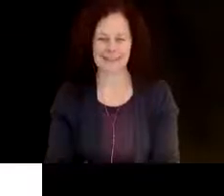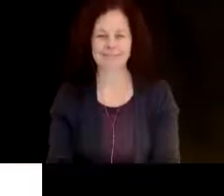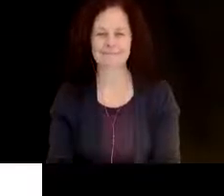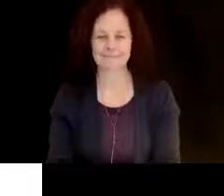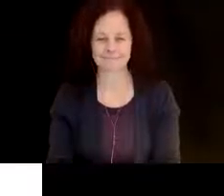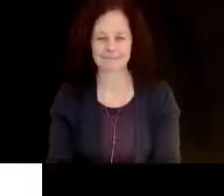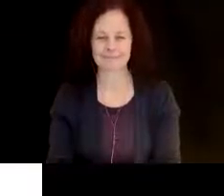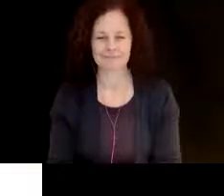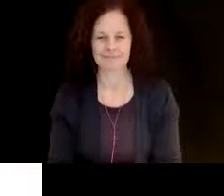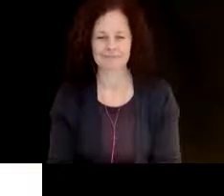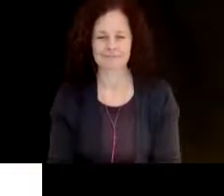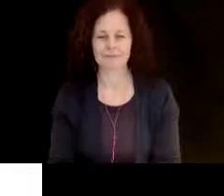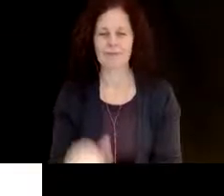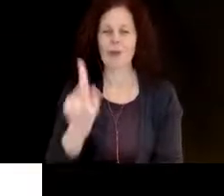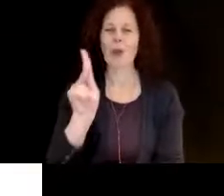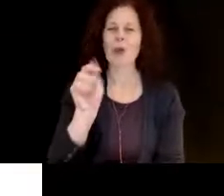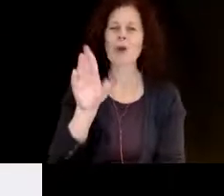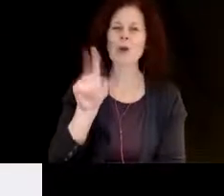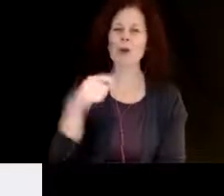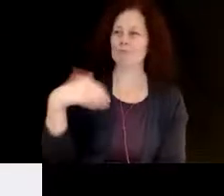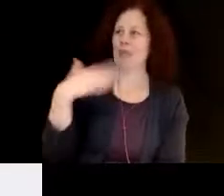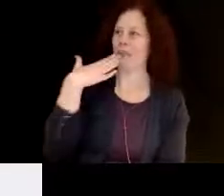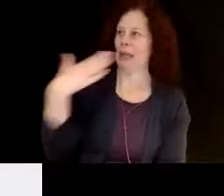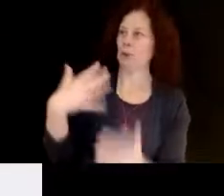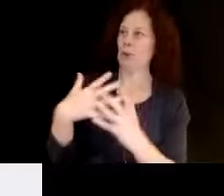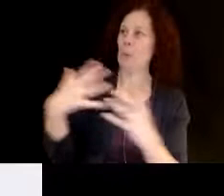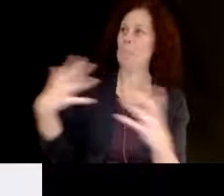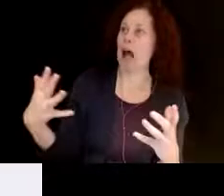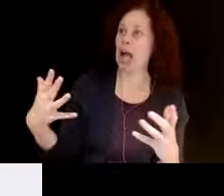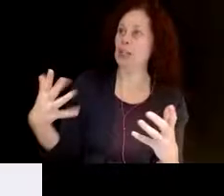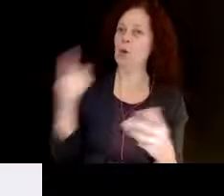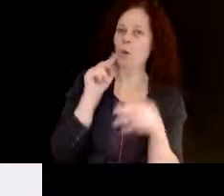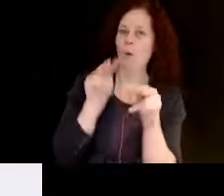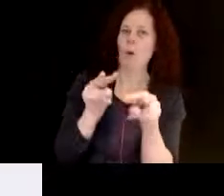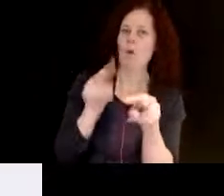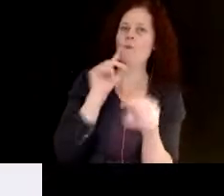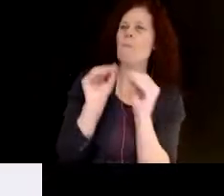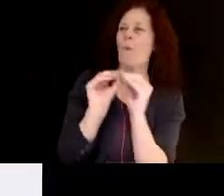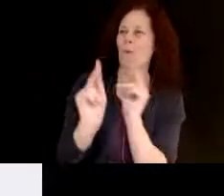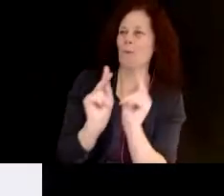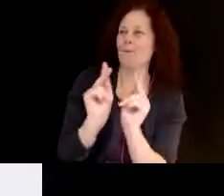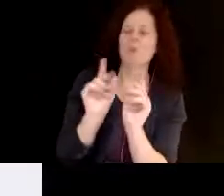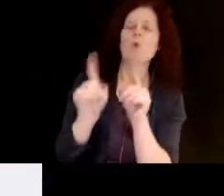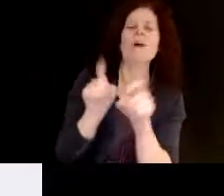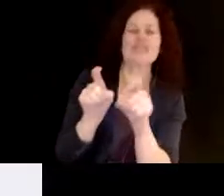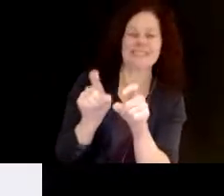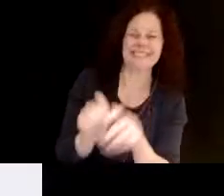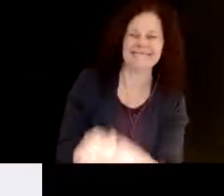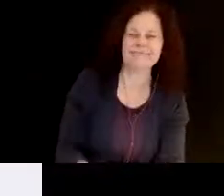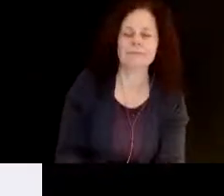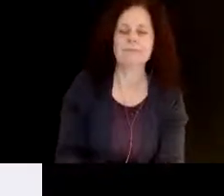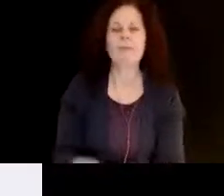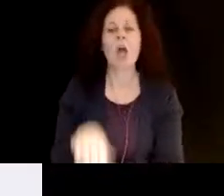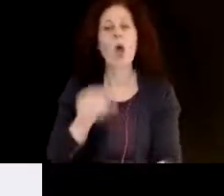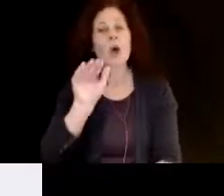Thank you so much, Matthew. That was great. And we'll look forward to some questions during the Q&A. This is just a reminder to you that if you have questions